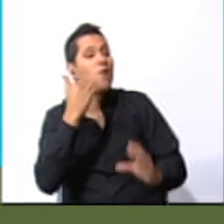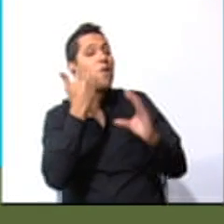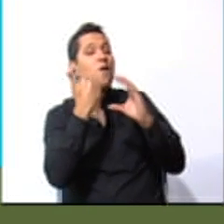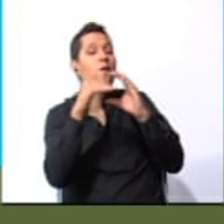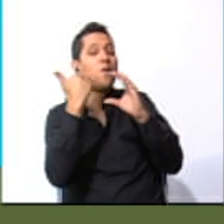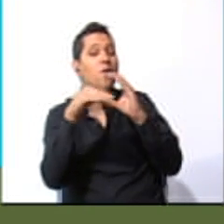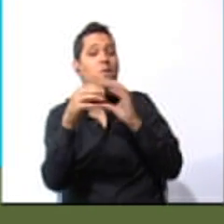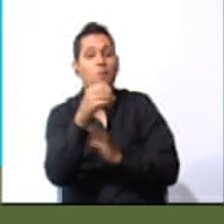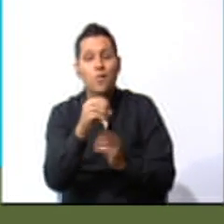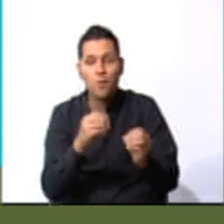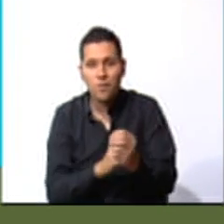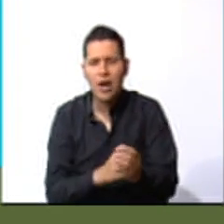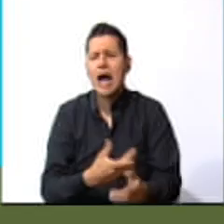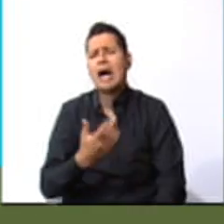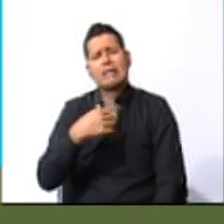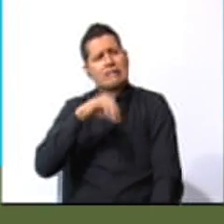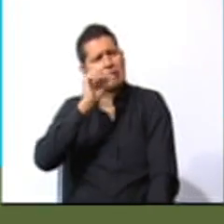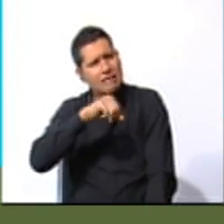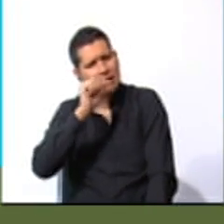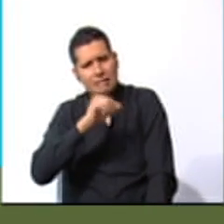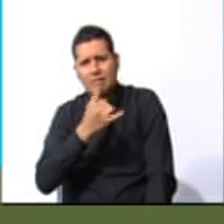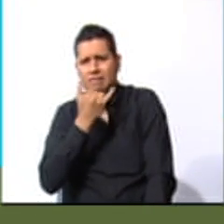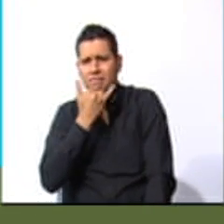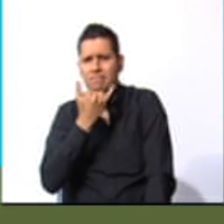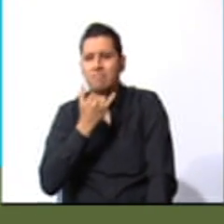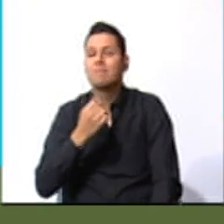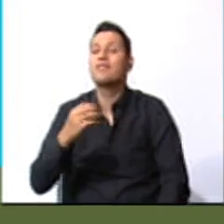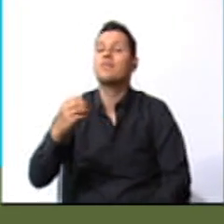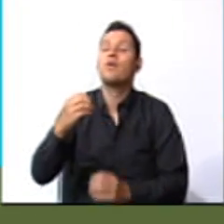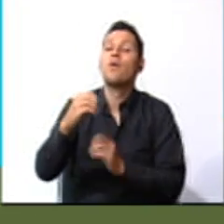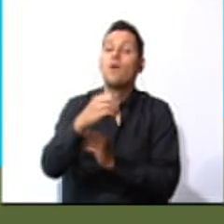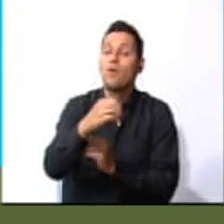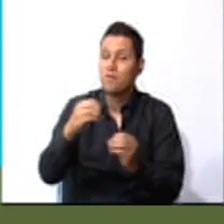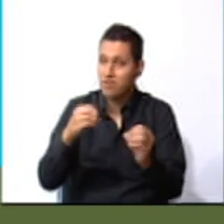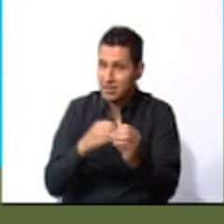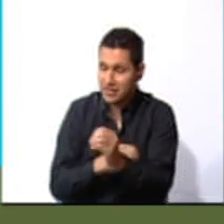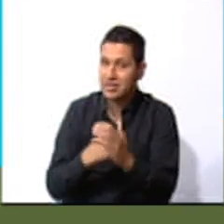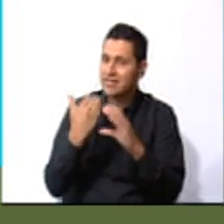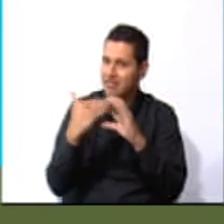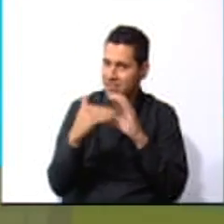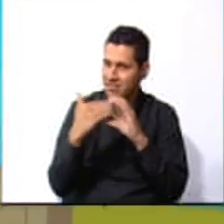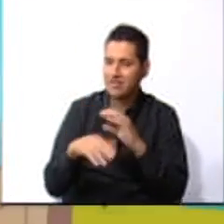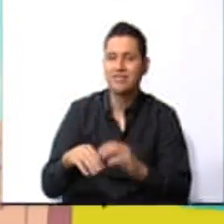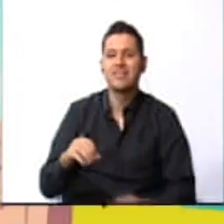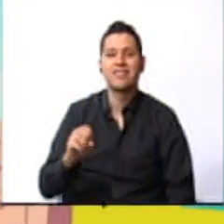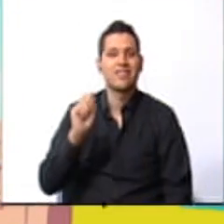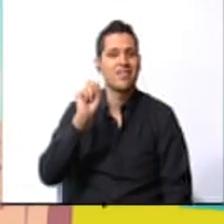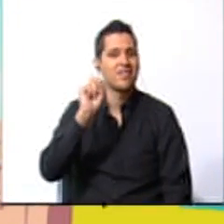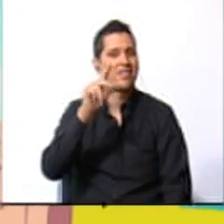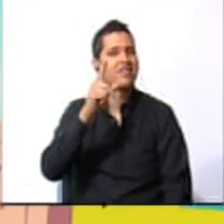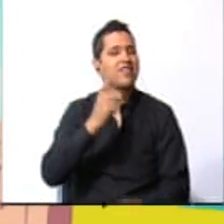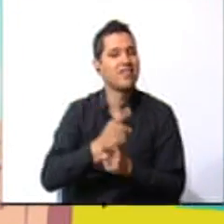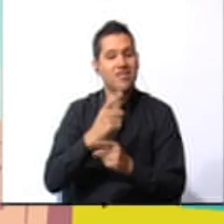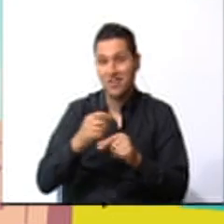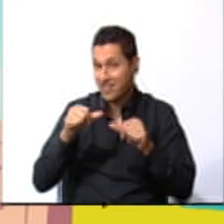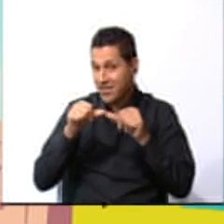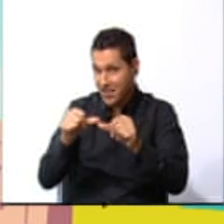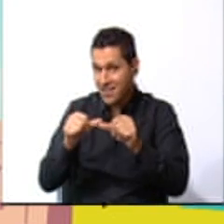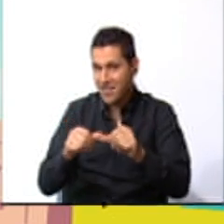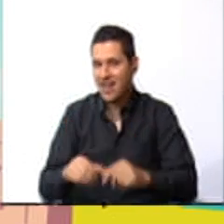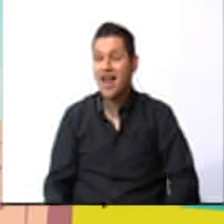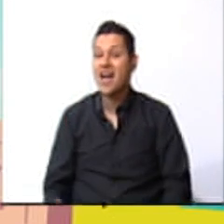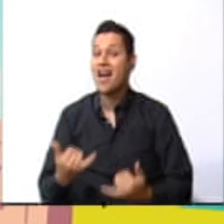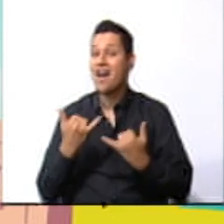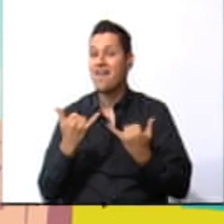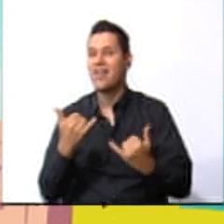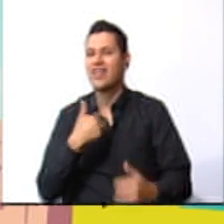office. Oh, yes, teacher. The post office. Let's continue. Now we